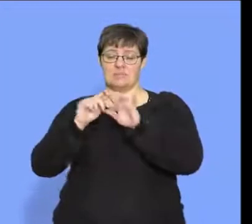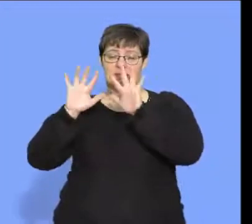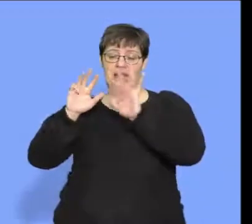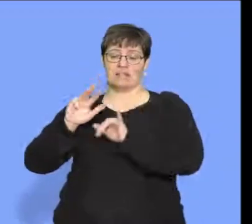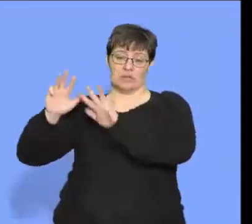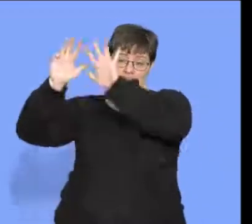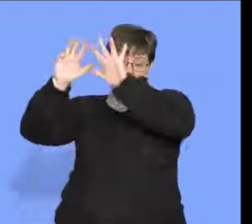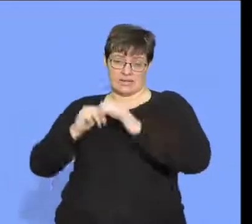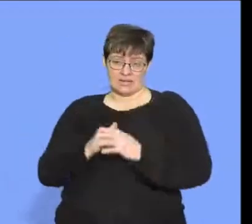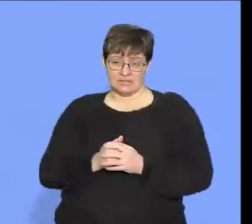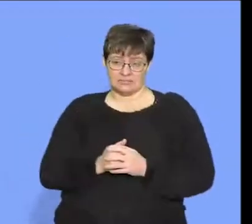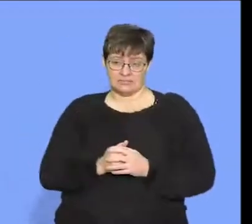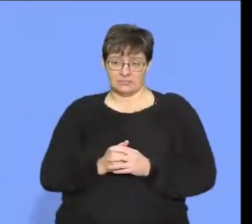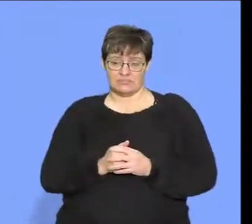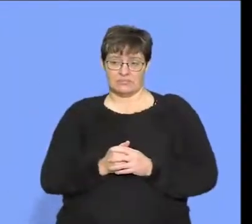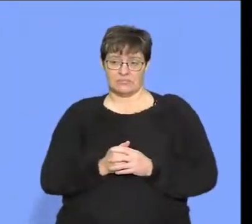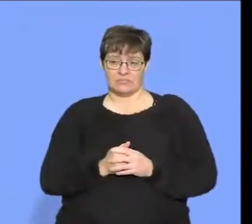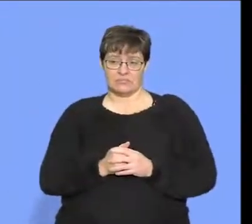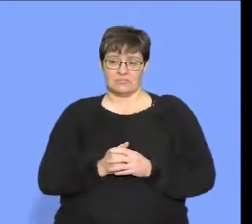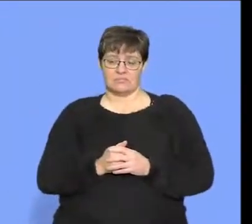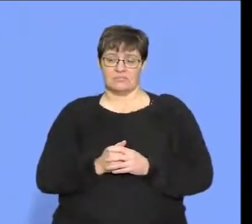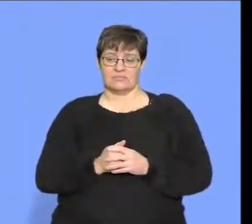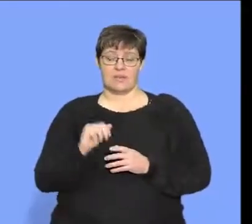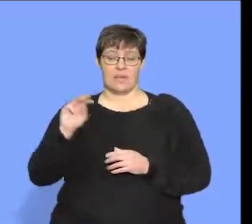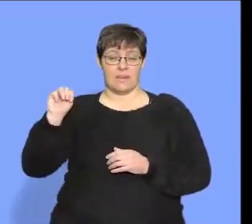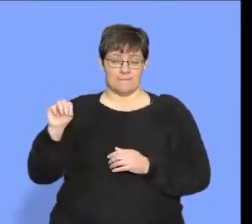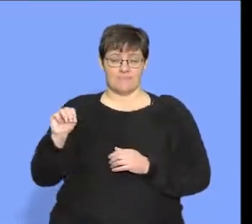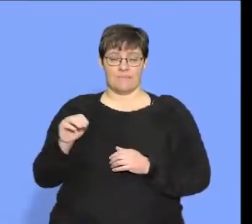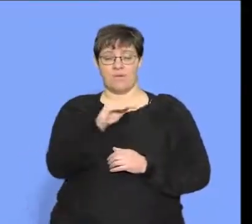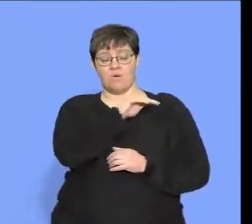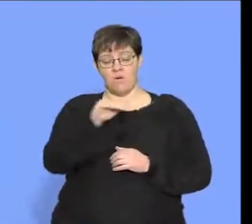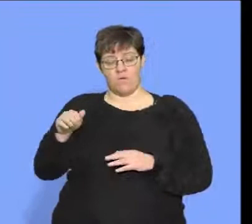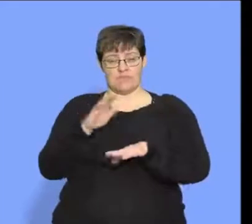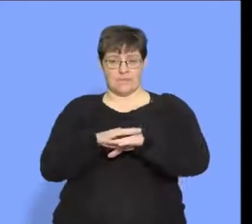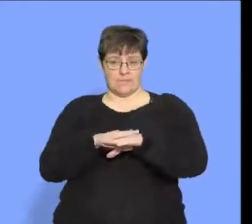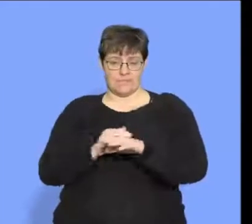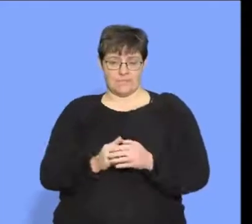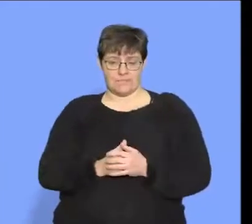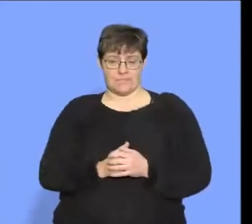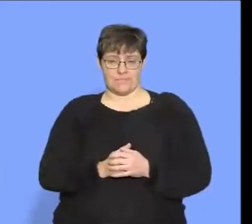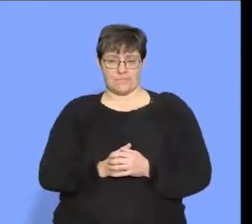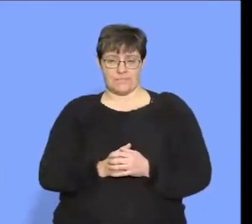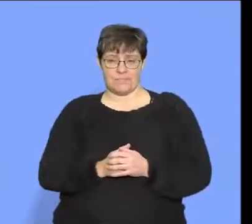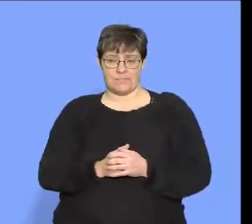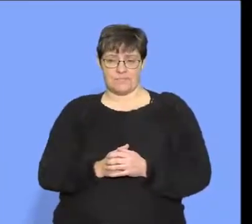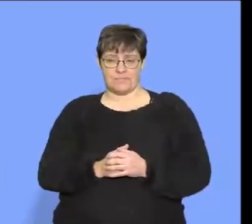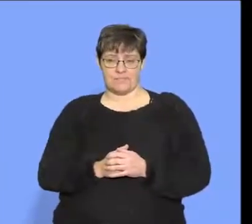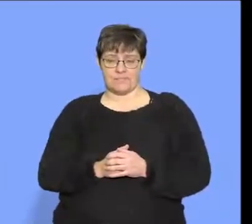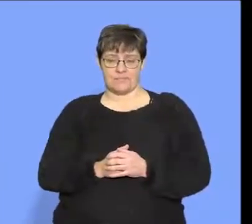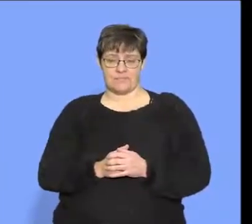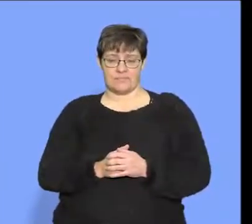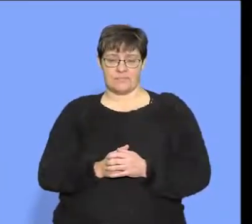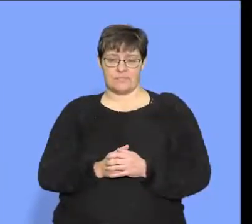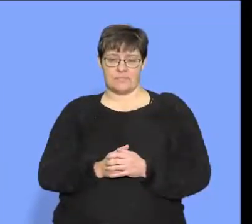150.38 times 10 to the power of 9 meters, all divided by our